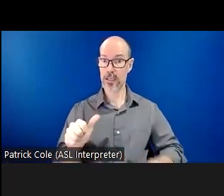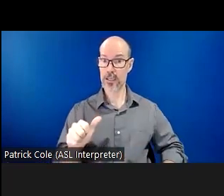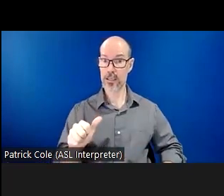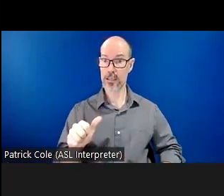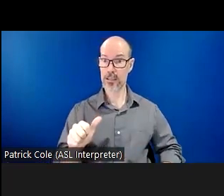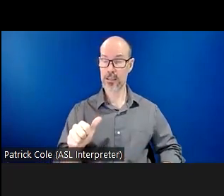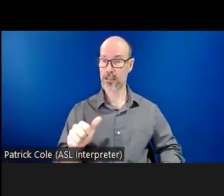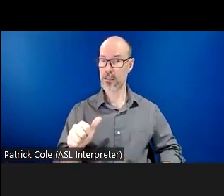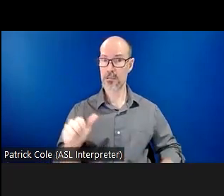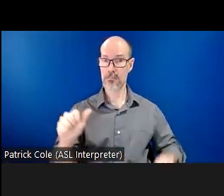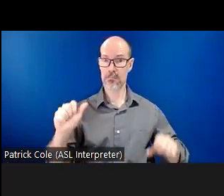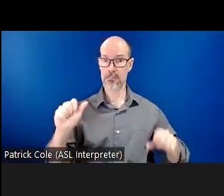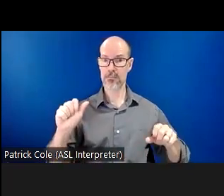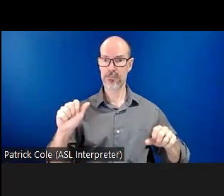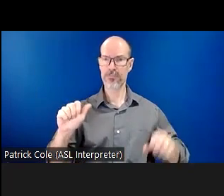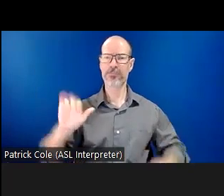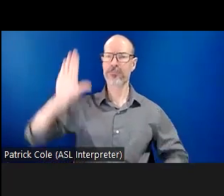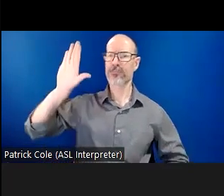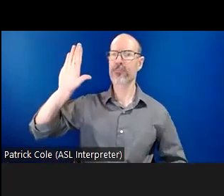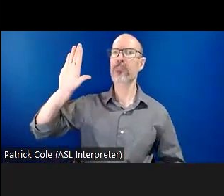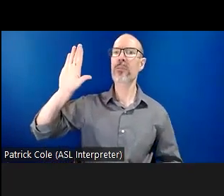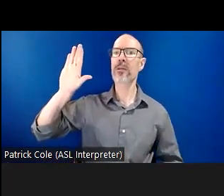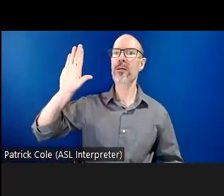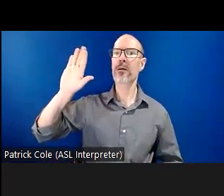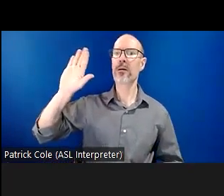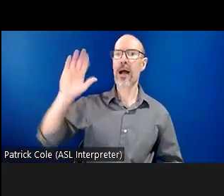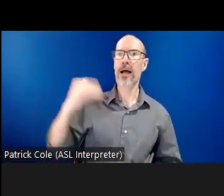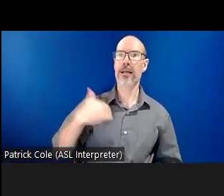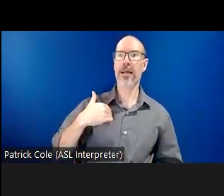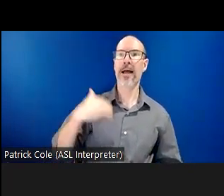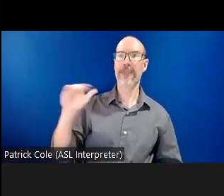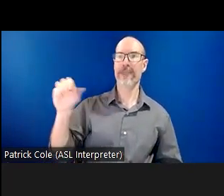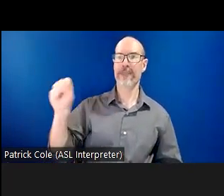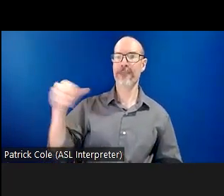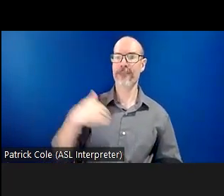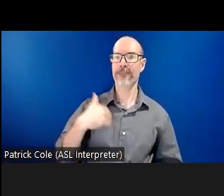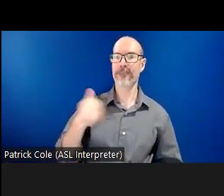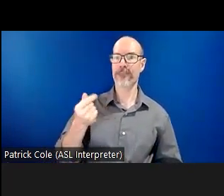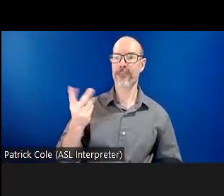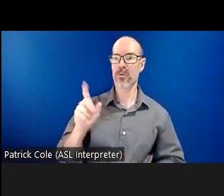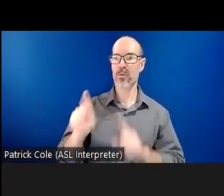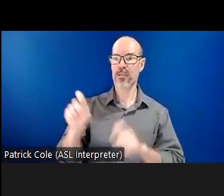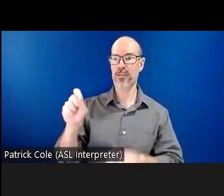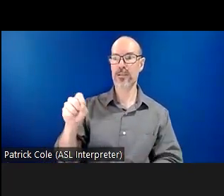Okay. Oh, sorry. I think we have a few questions. Just want to check.